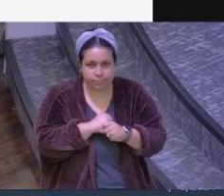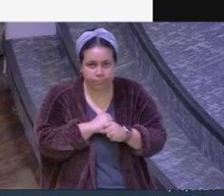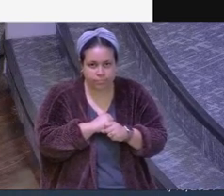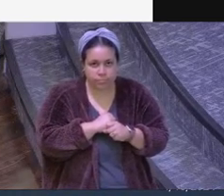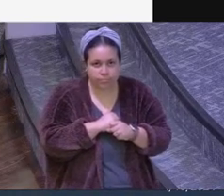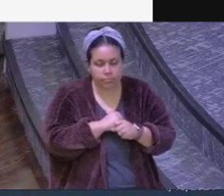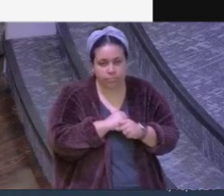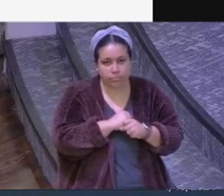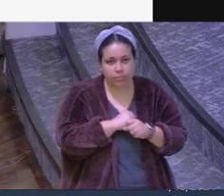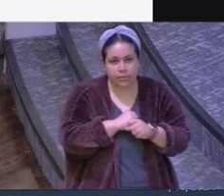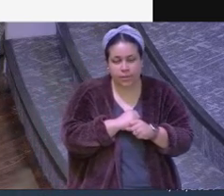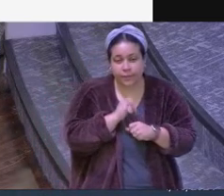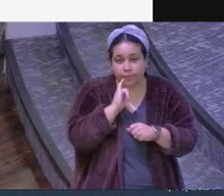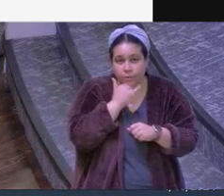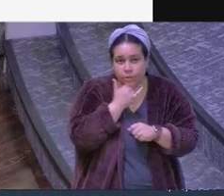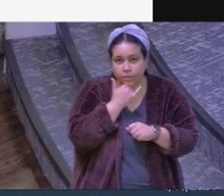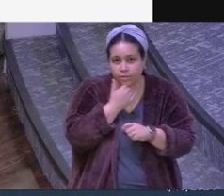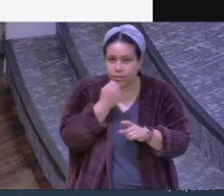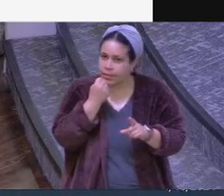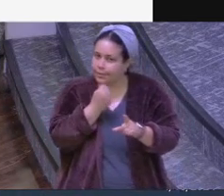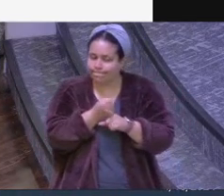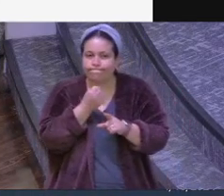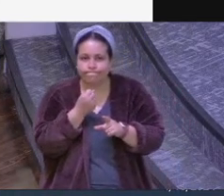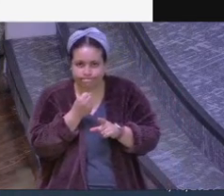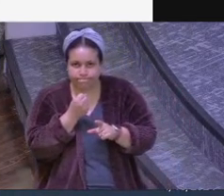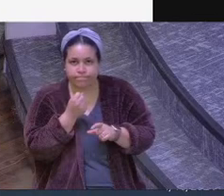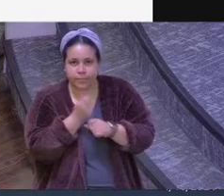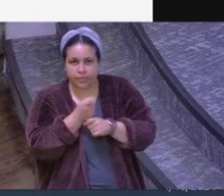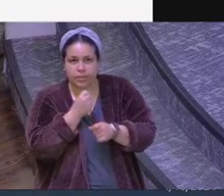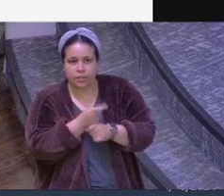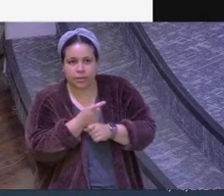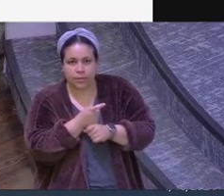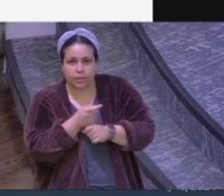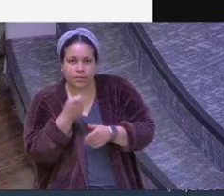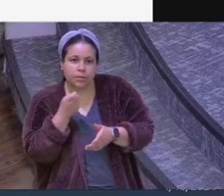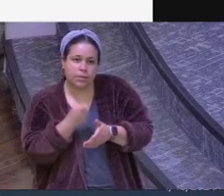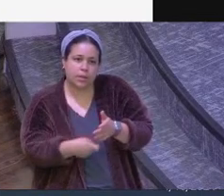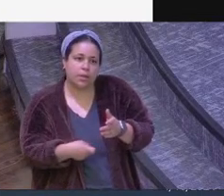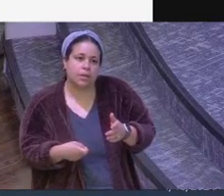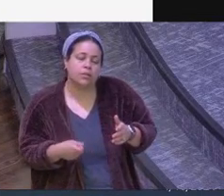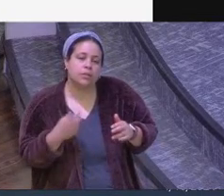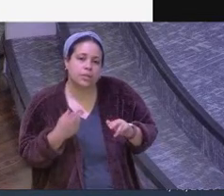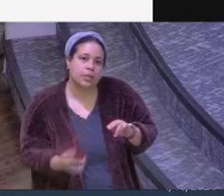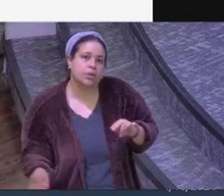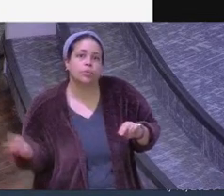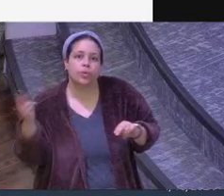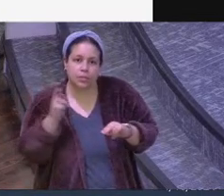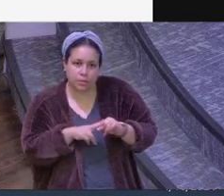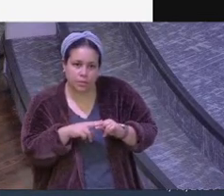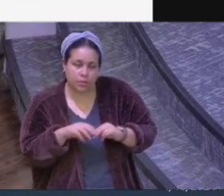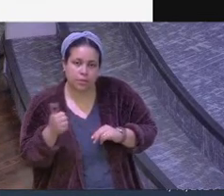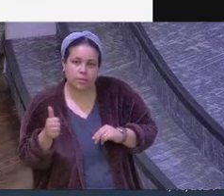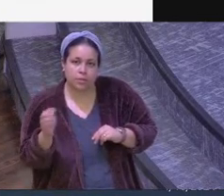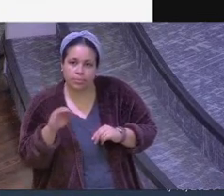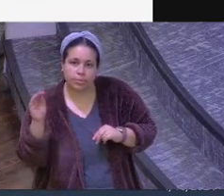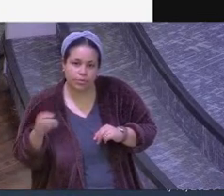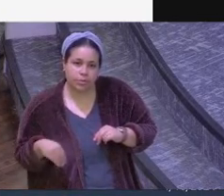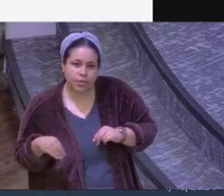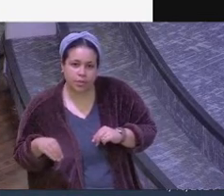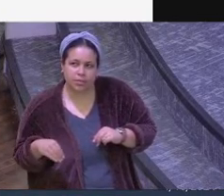this is going to hit us harder each year because our tax digest has had the biggest increase the last couple of years. We were at 10% for a couple of